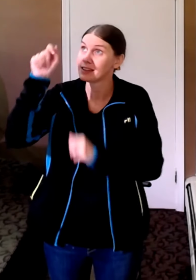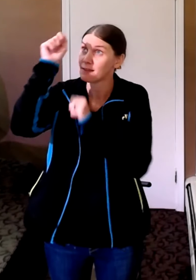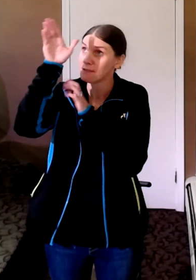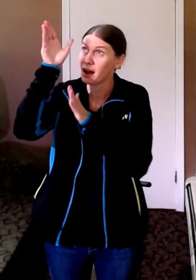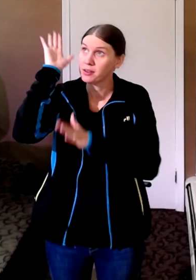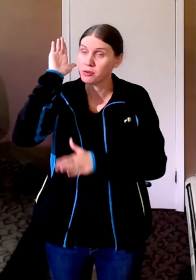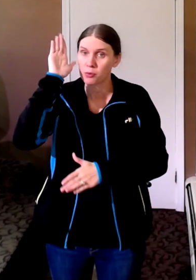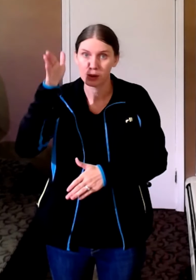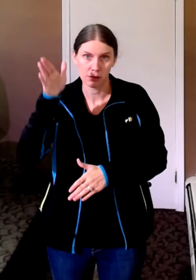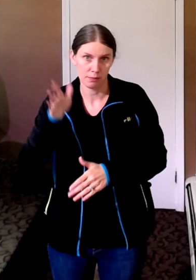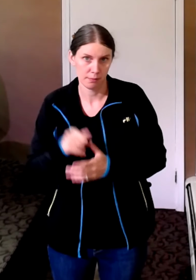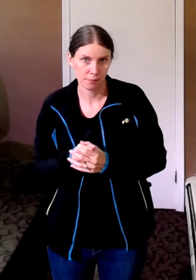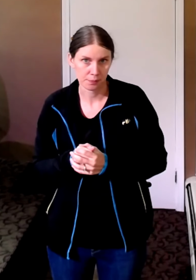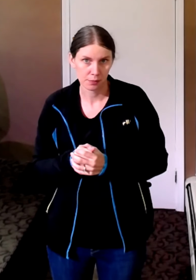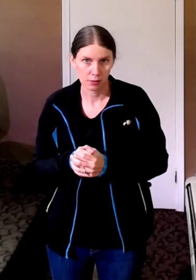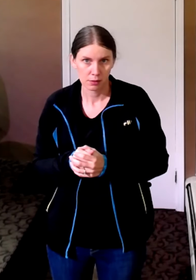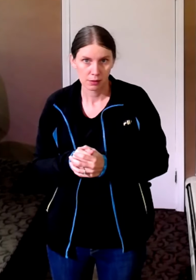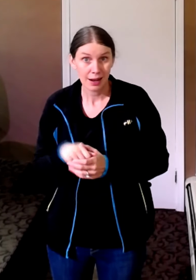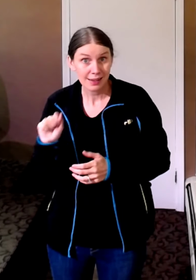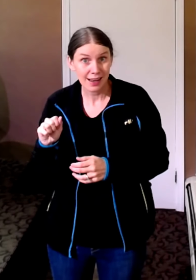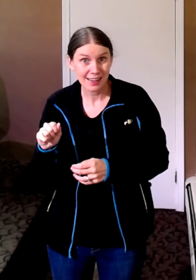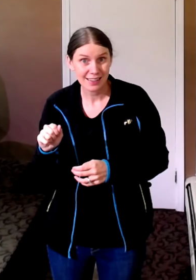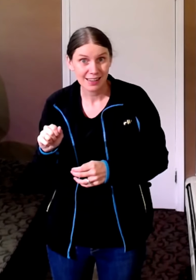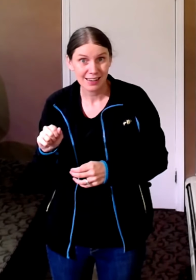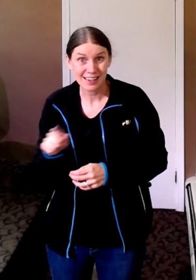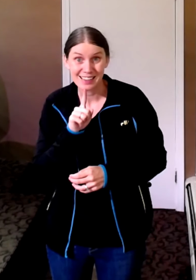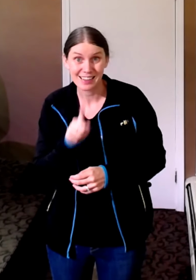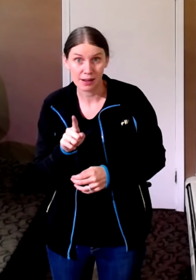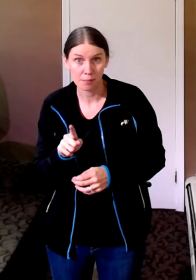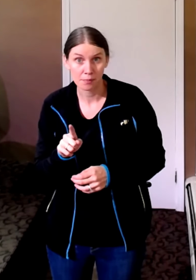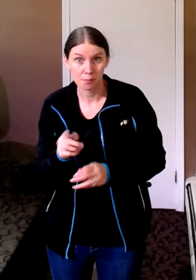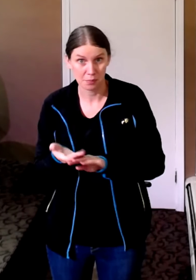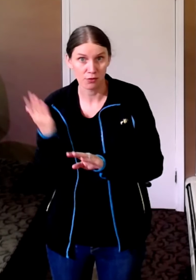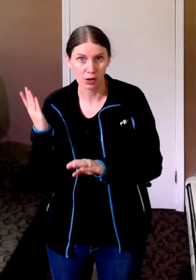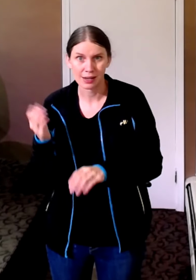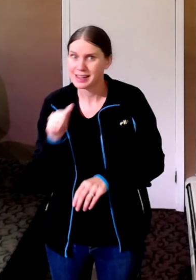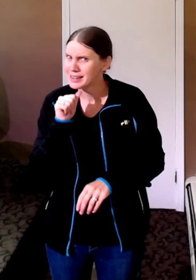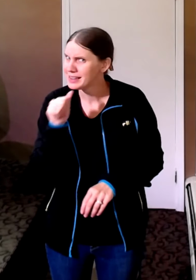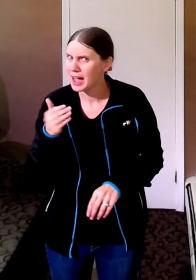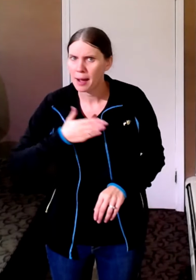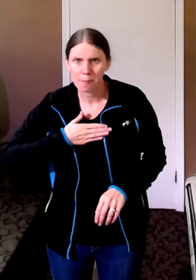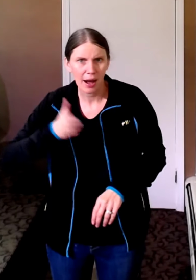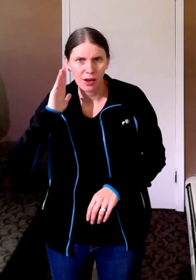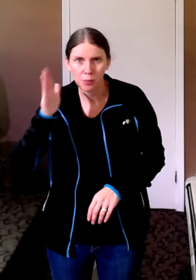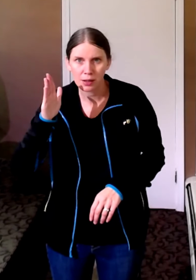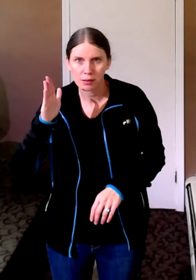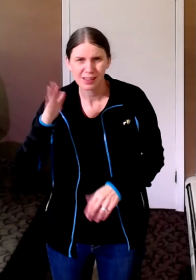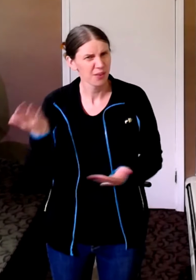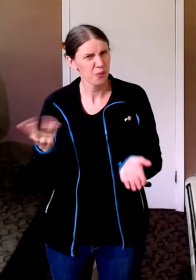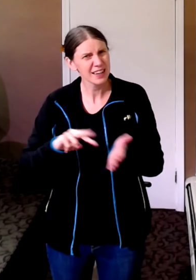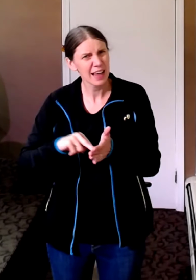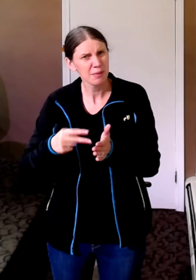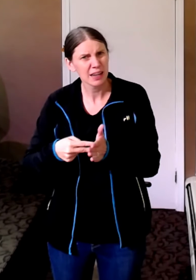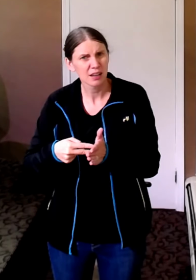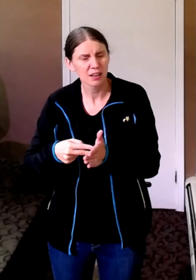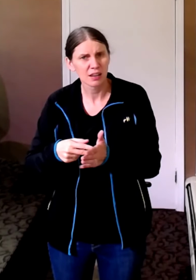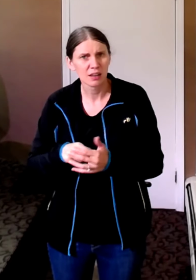will. He even stated at one point, not my will. What does that mean?